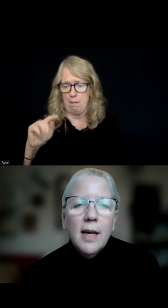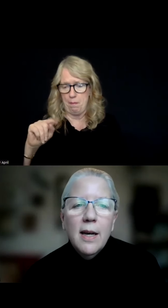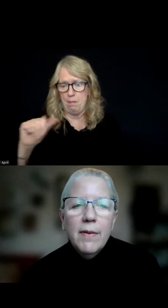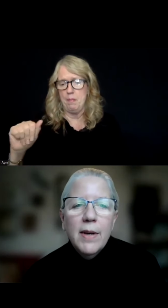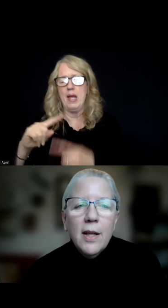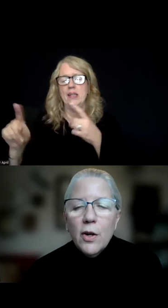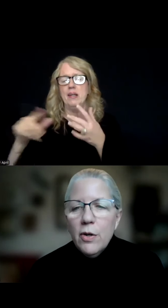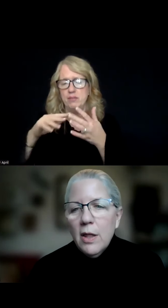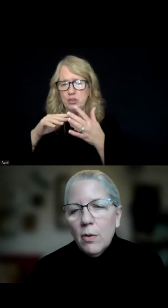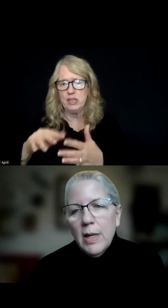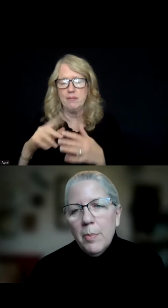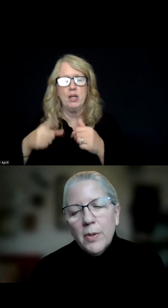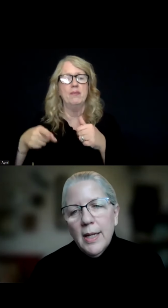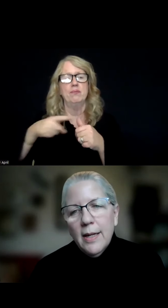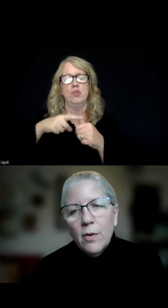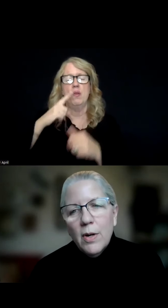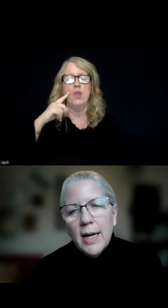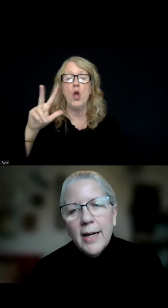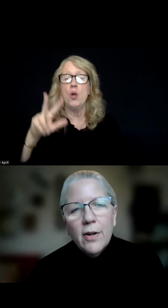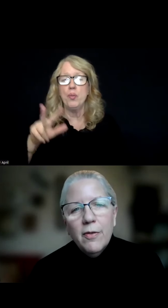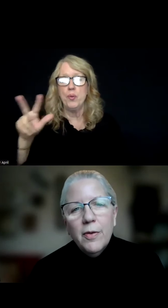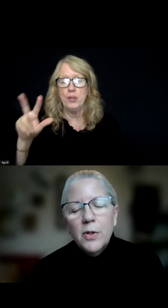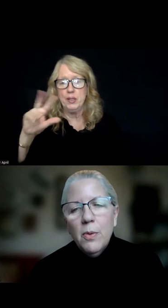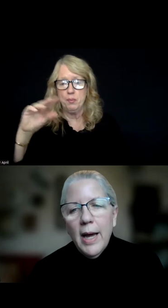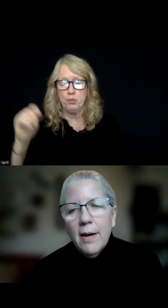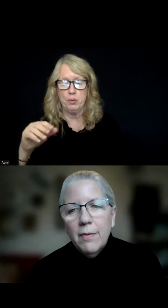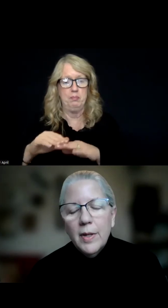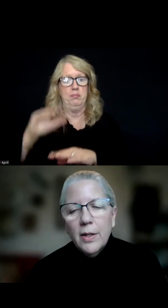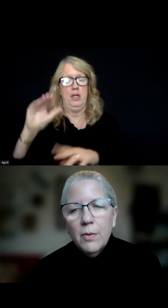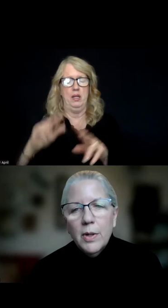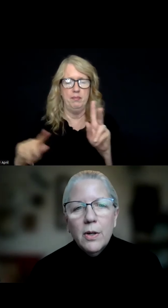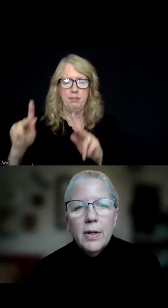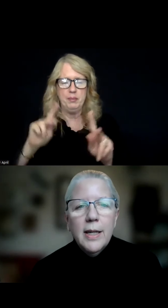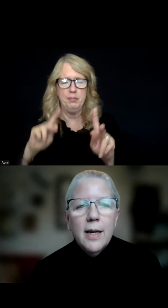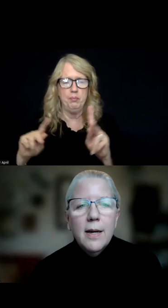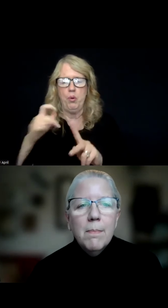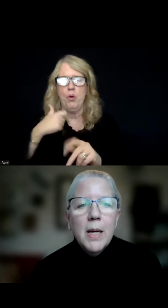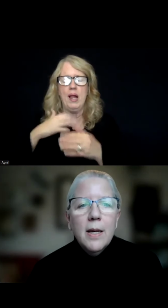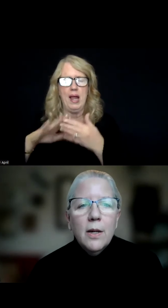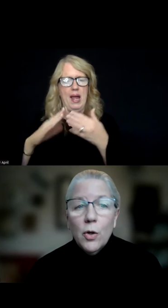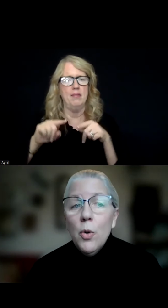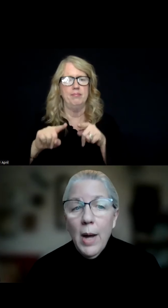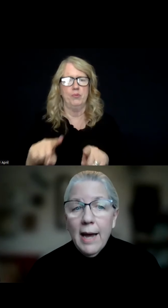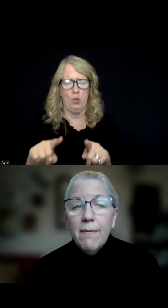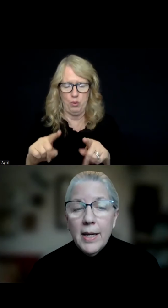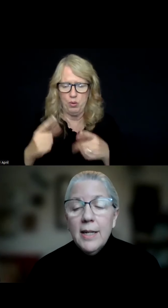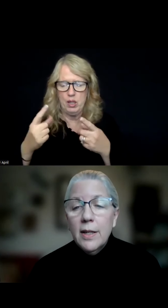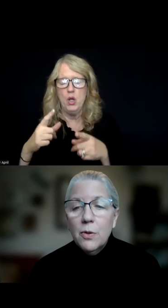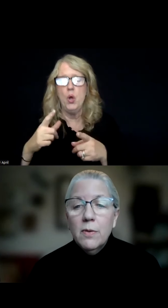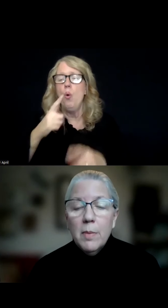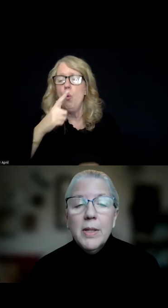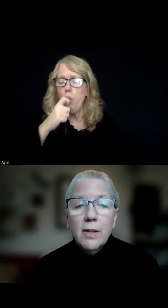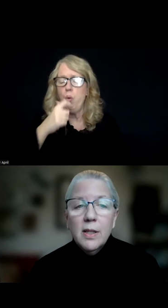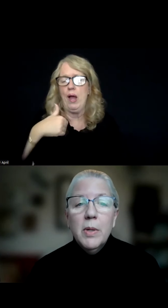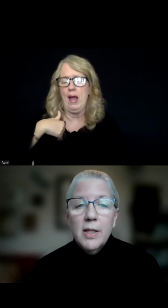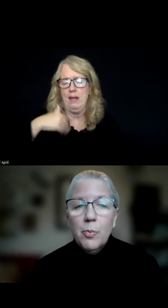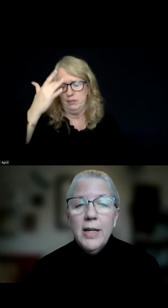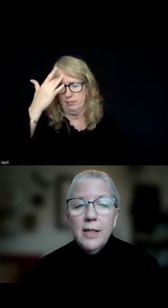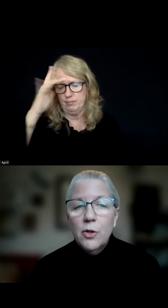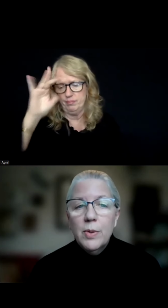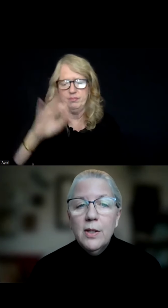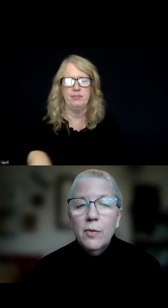prevalence of 33% or higher of folks who have co-occurring or who have intellectual developmental